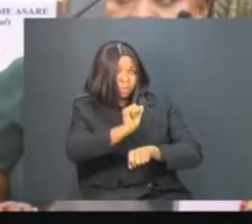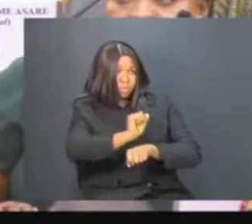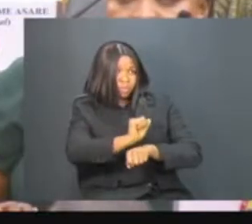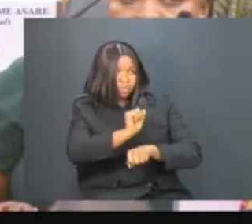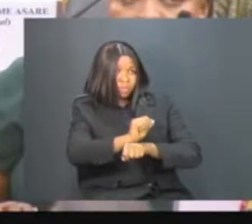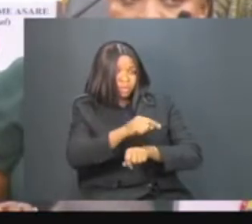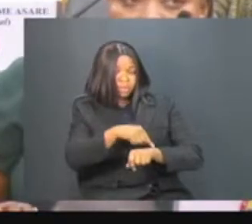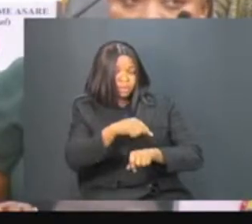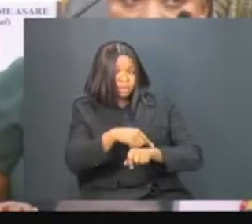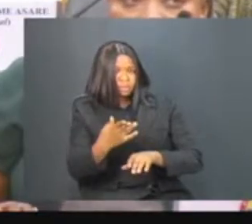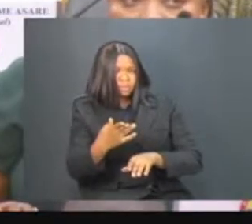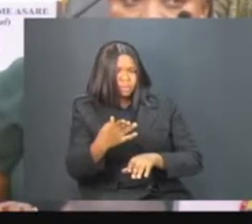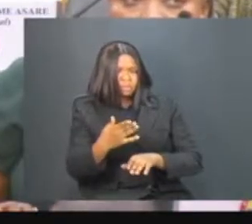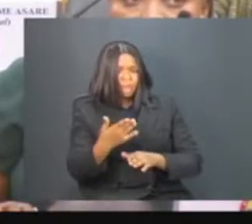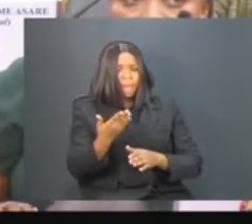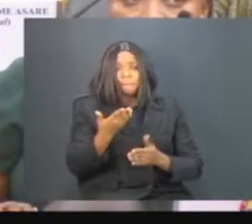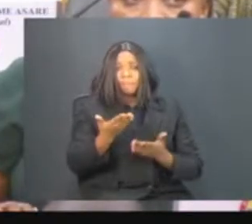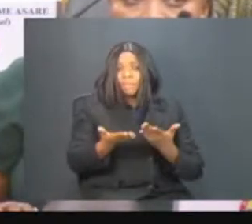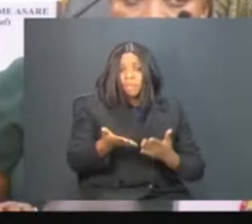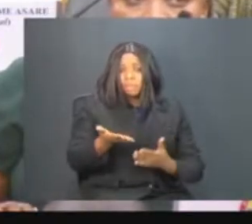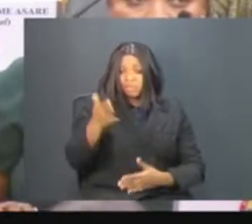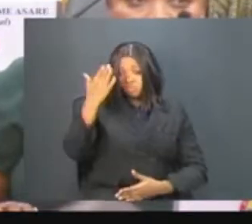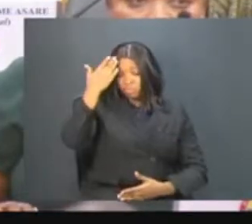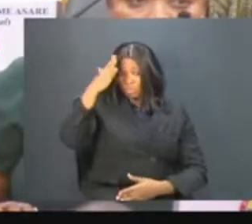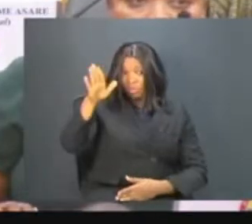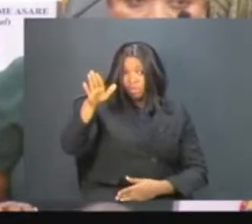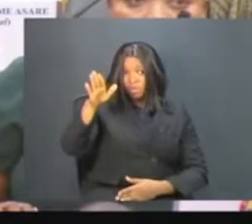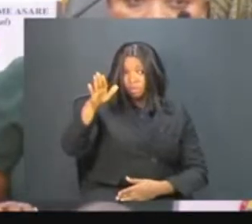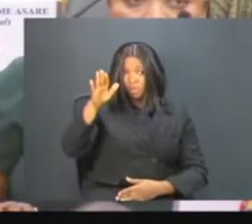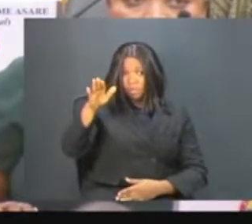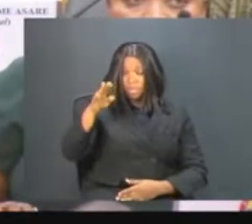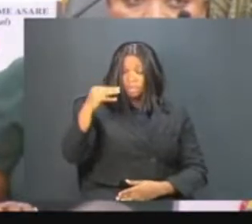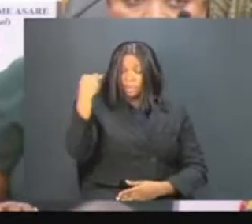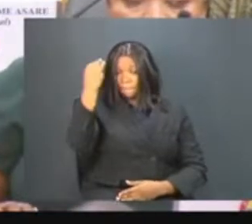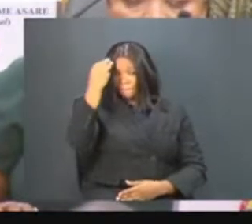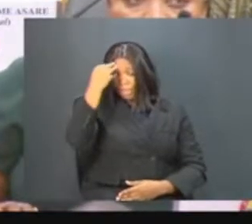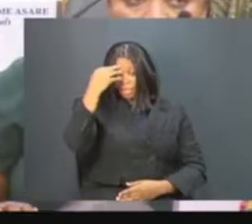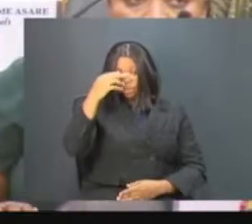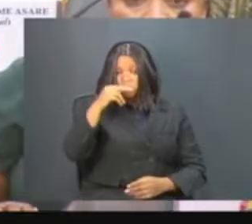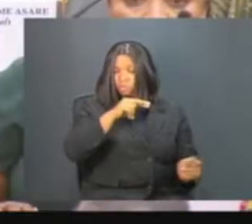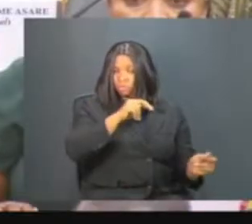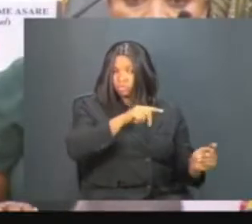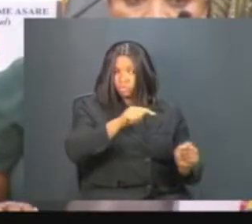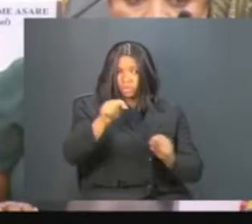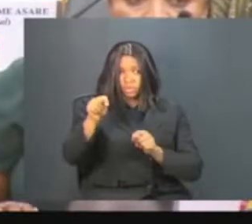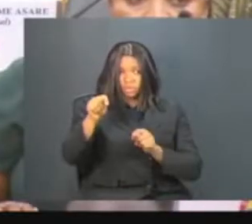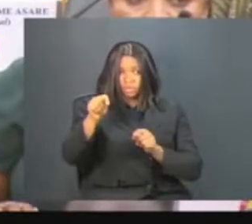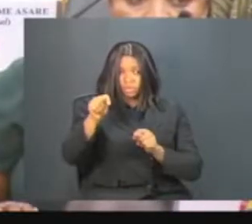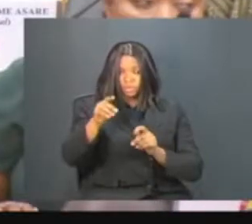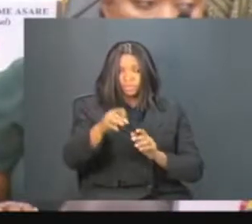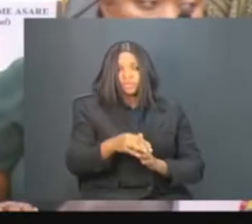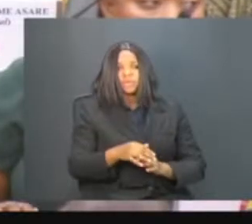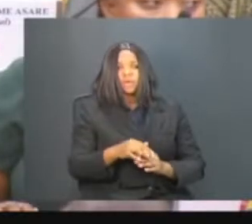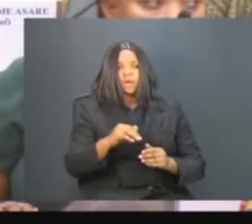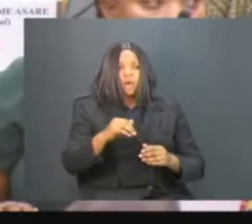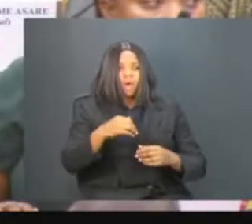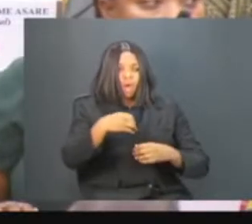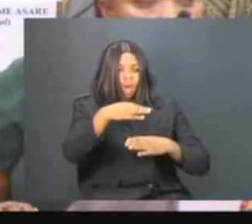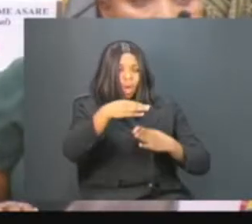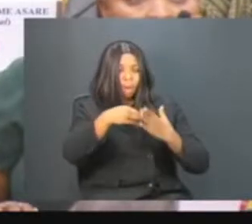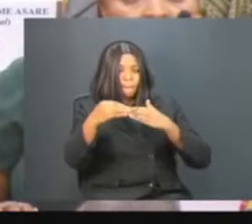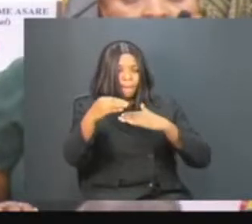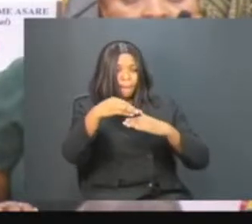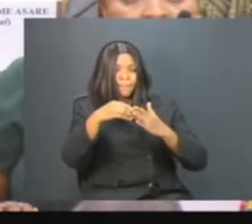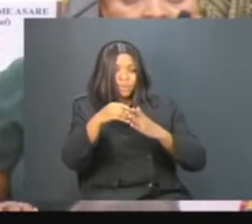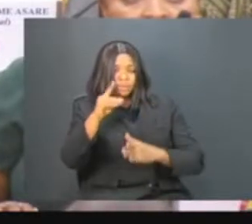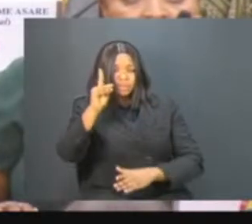He is not aware that the Minister of Transport and the DVLA are building DVLA offices